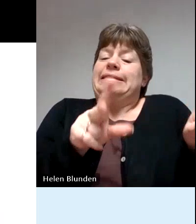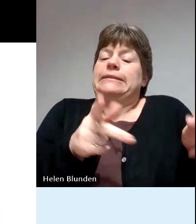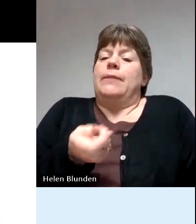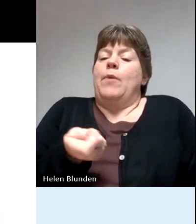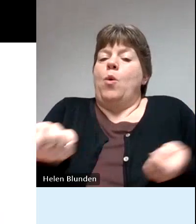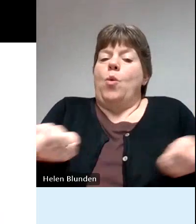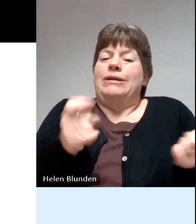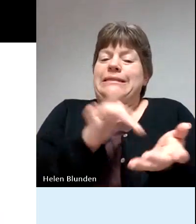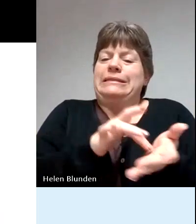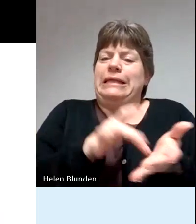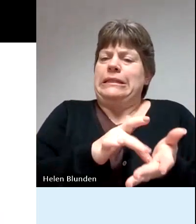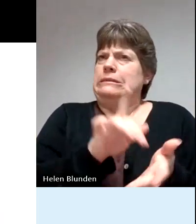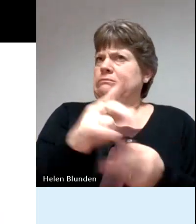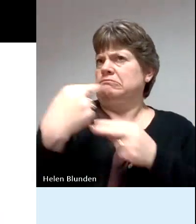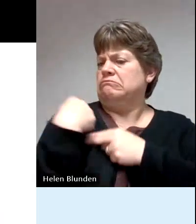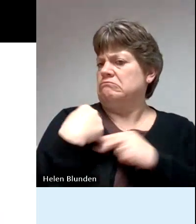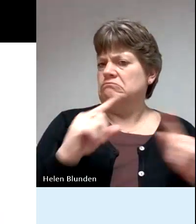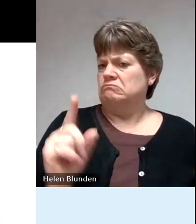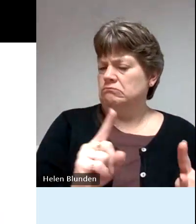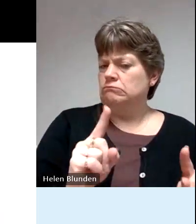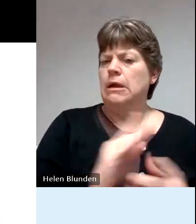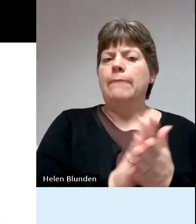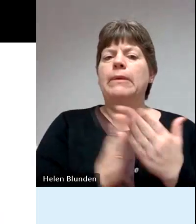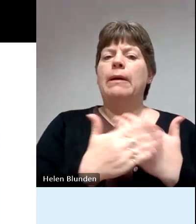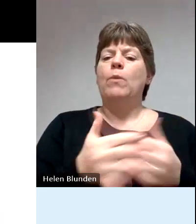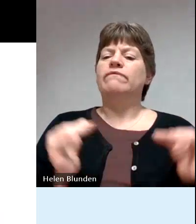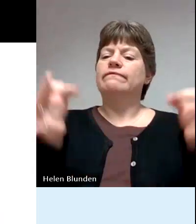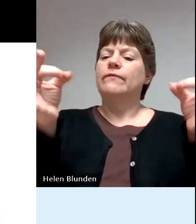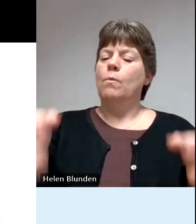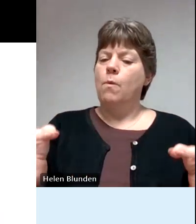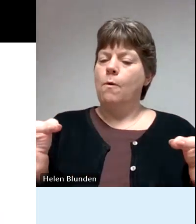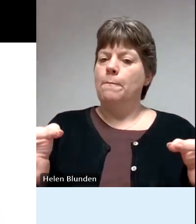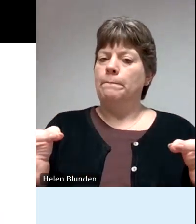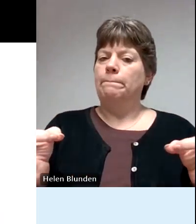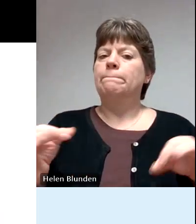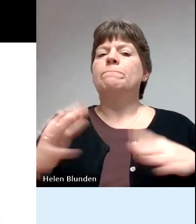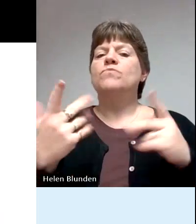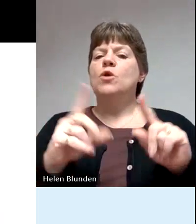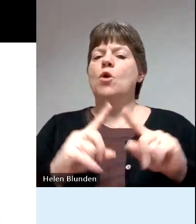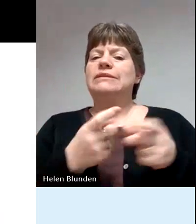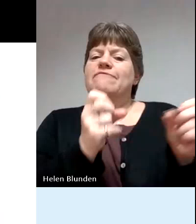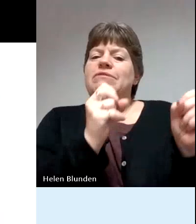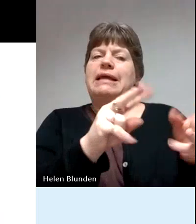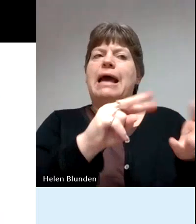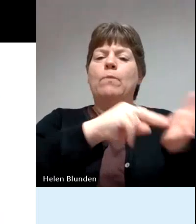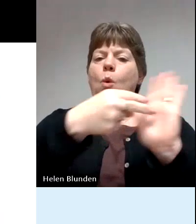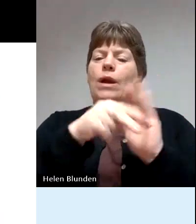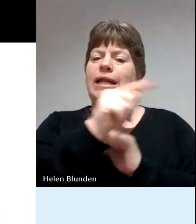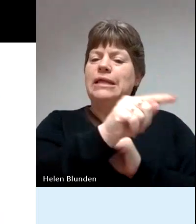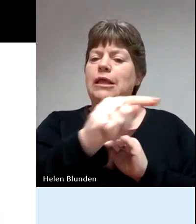coordination centre does, it brings that on a more formal footing, so that our different types of